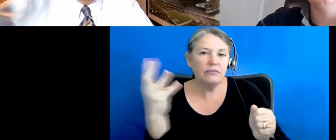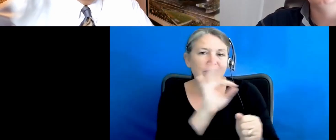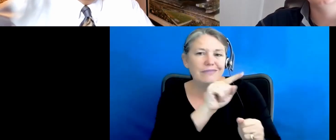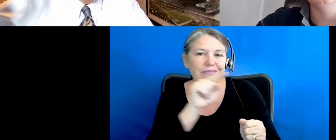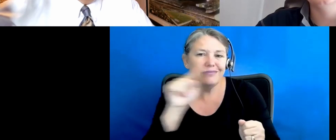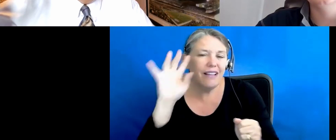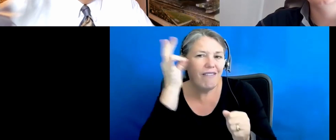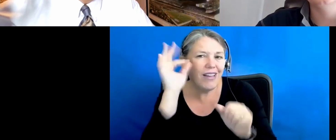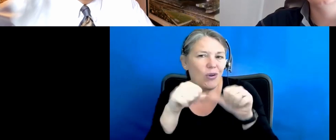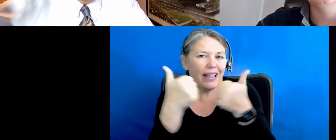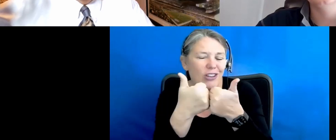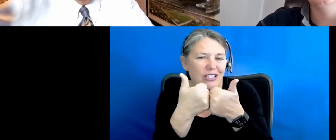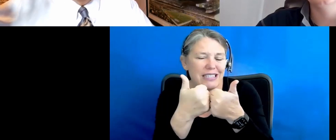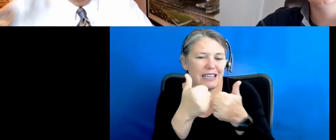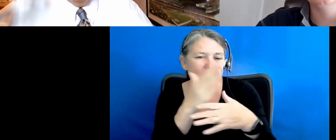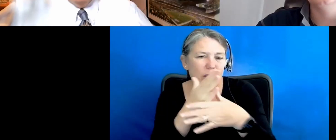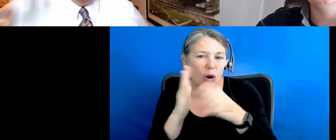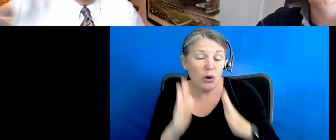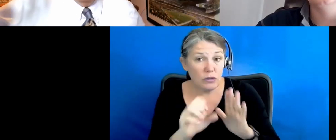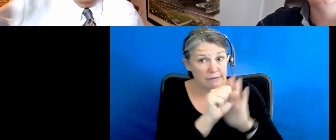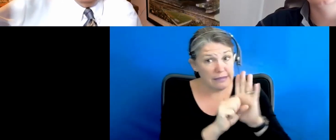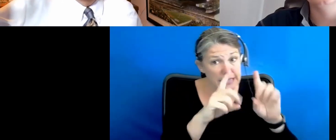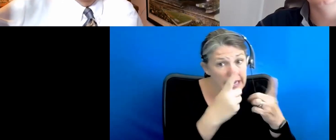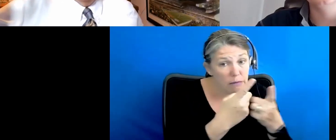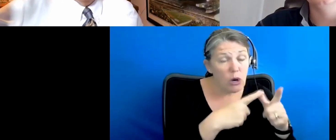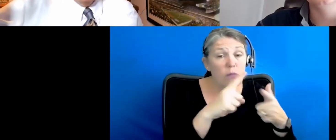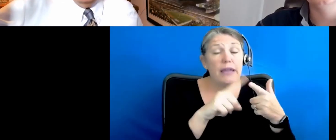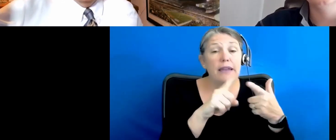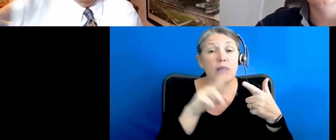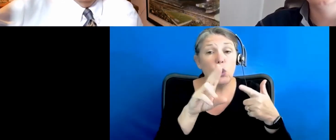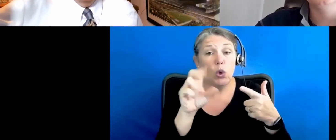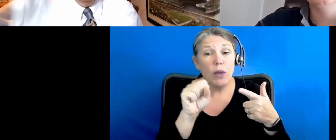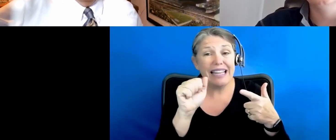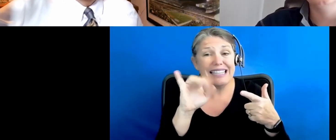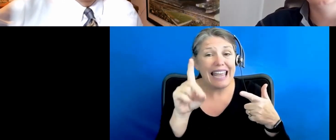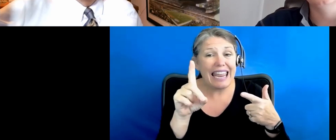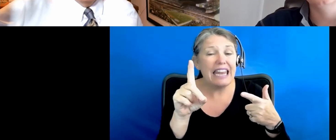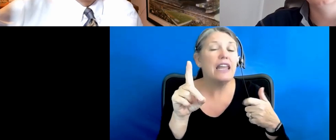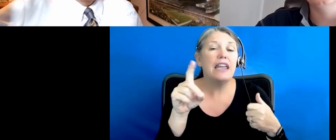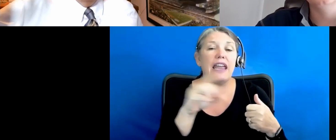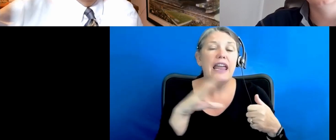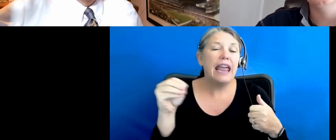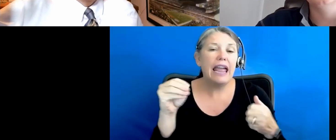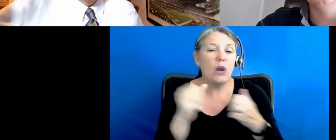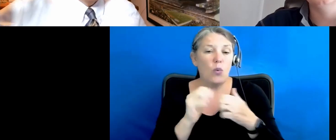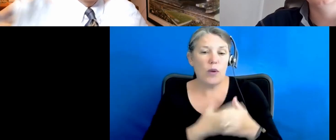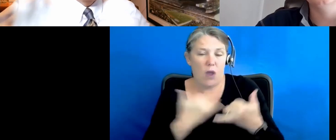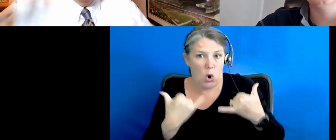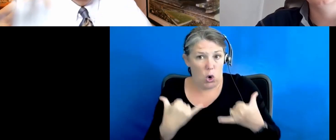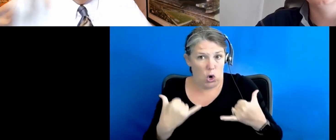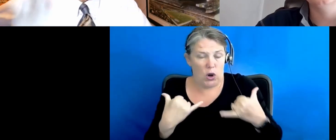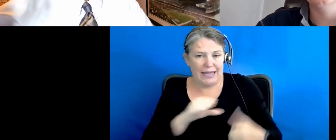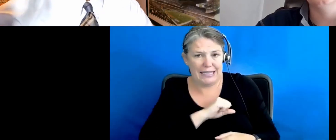agency partners, including the State Department and USAID. And given our current makeup of the